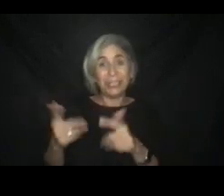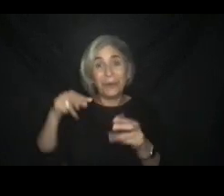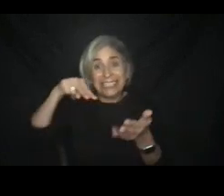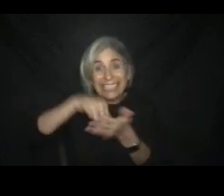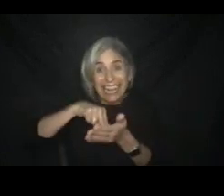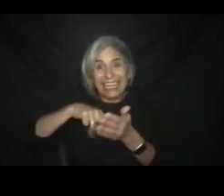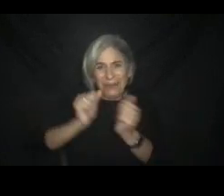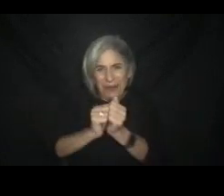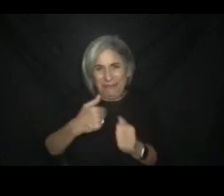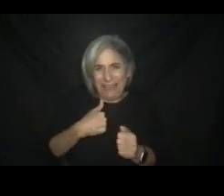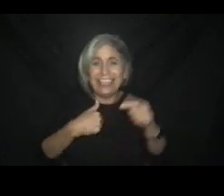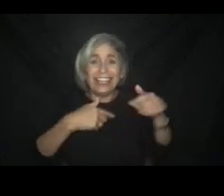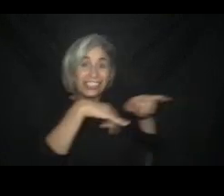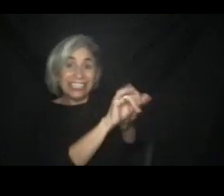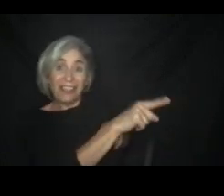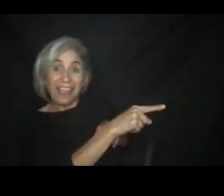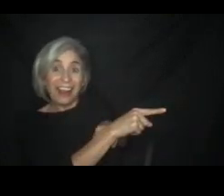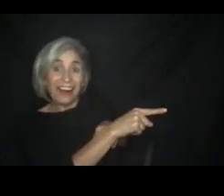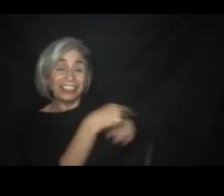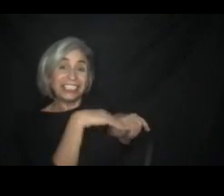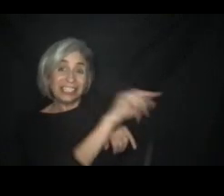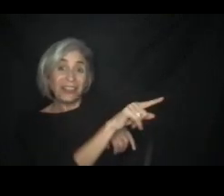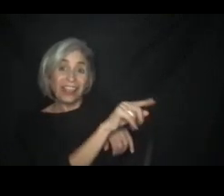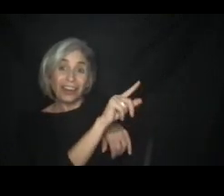here. She is, Gerda.